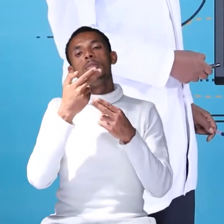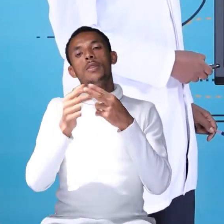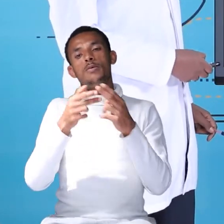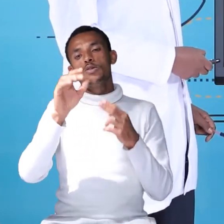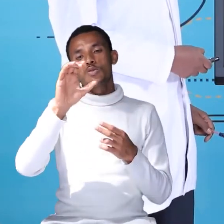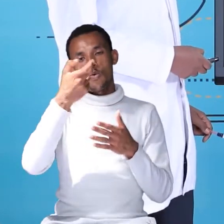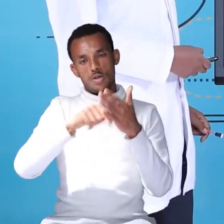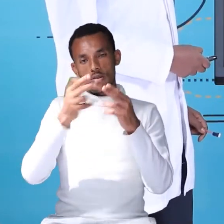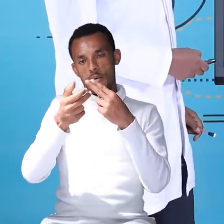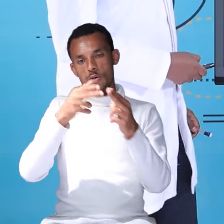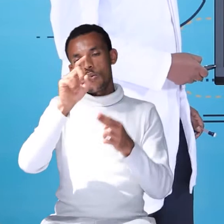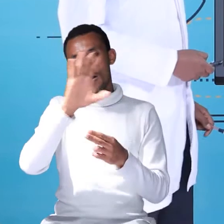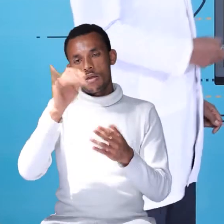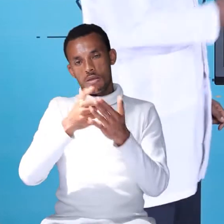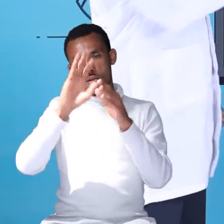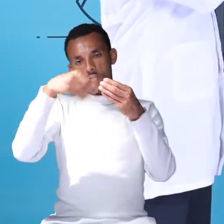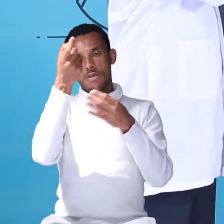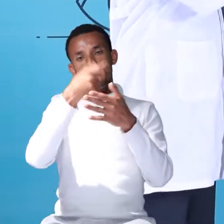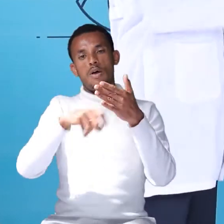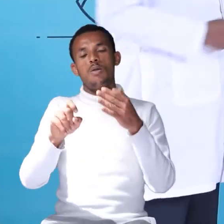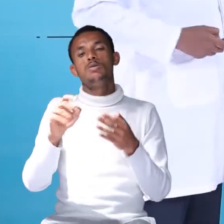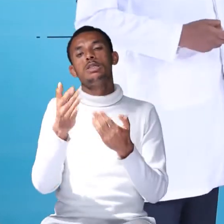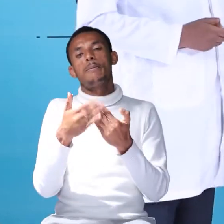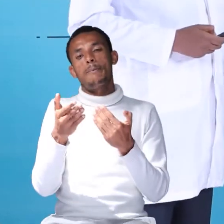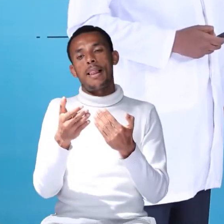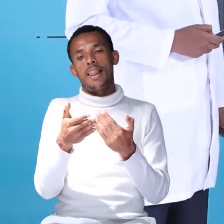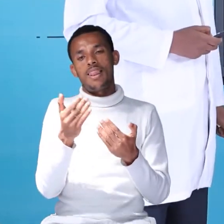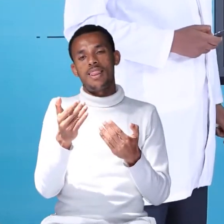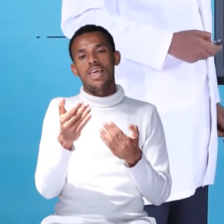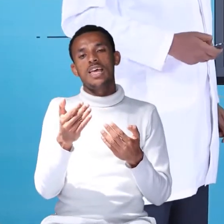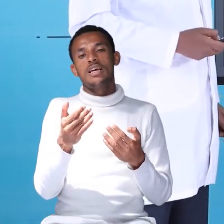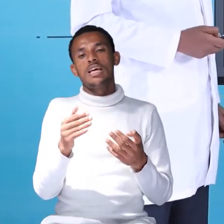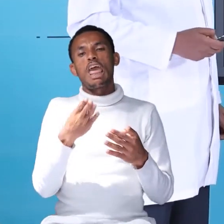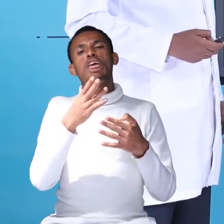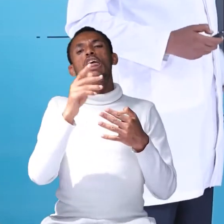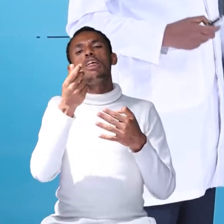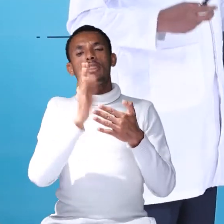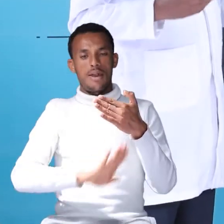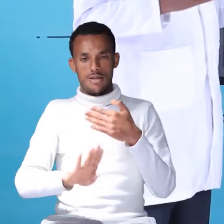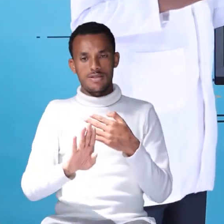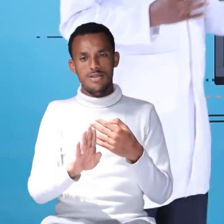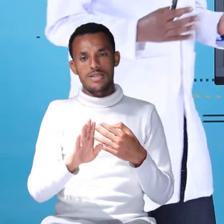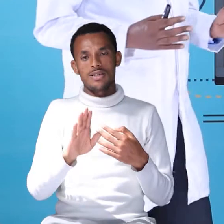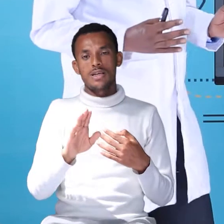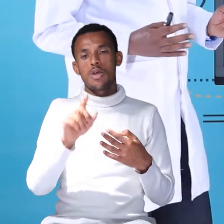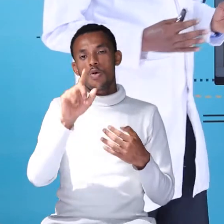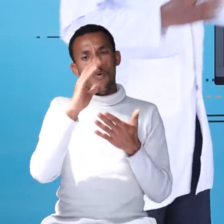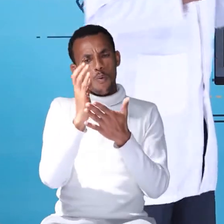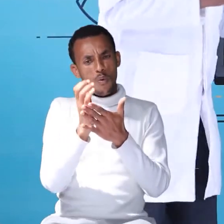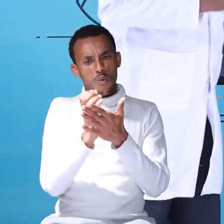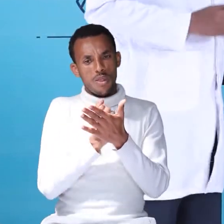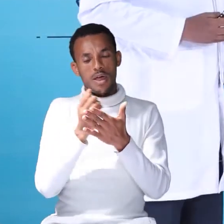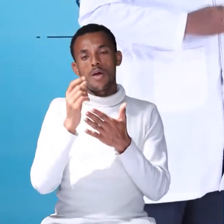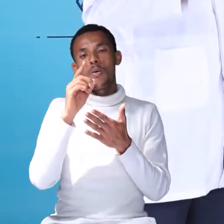by 100%, it gives a value. Simple interest. Simple interest. You may take that